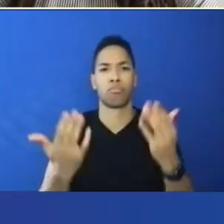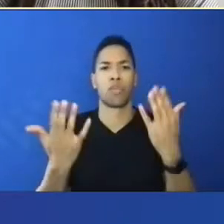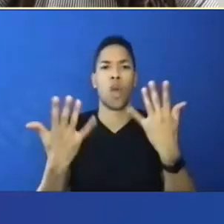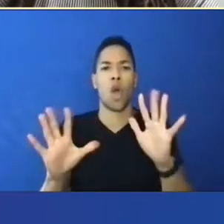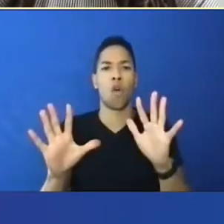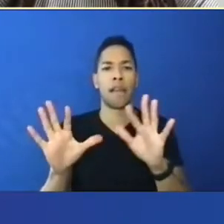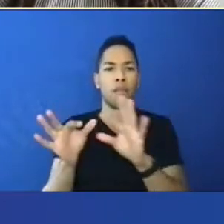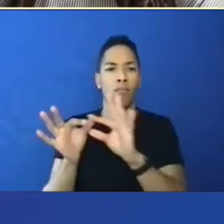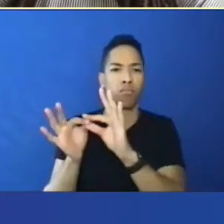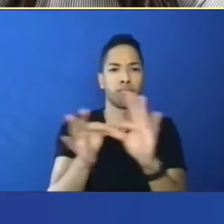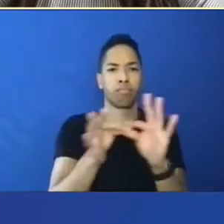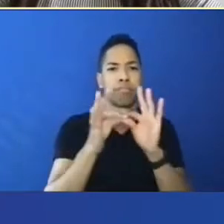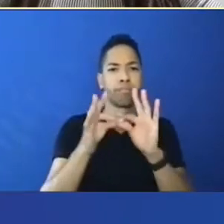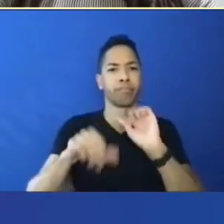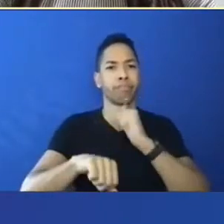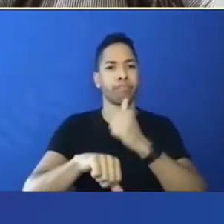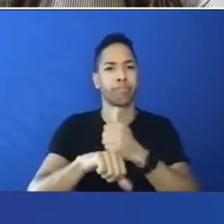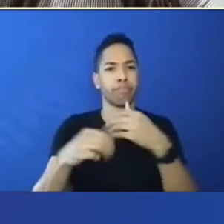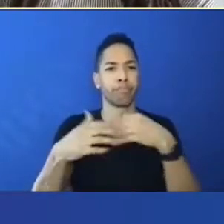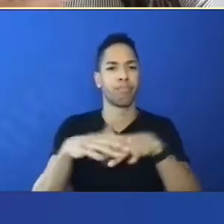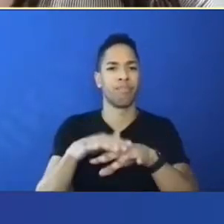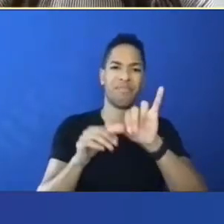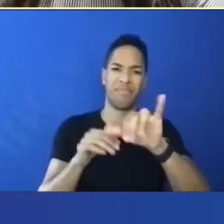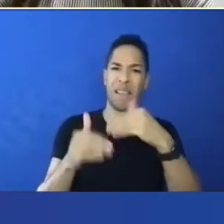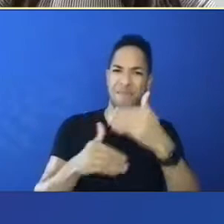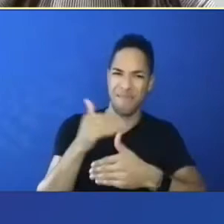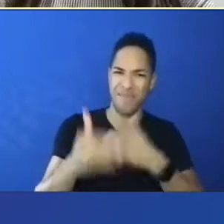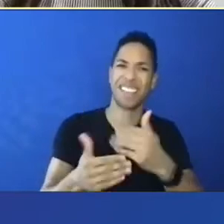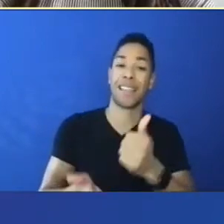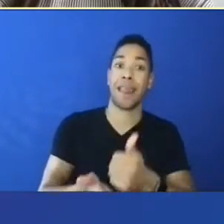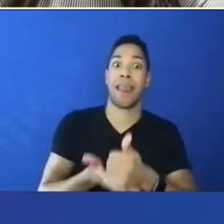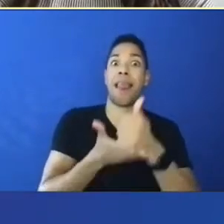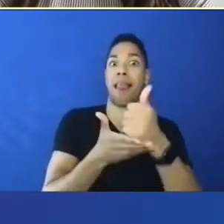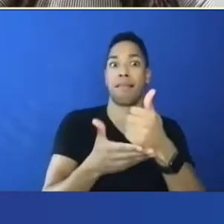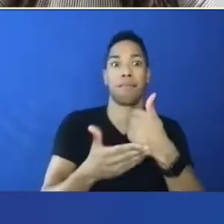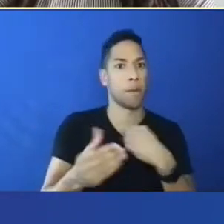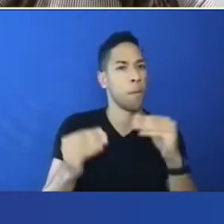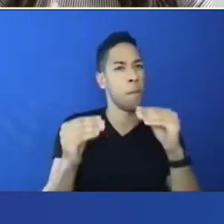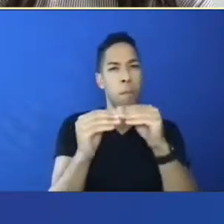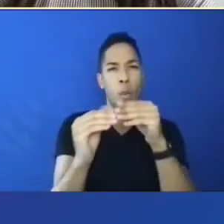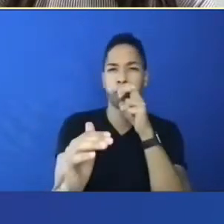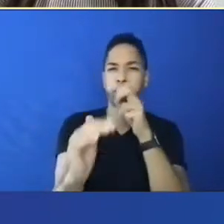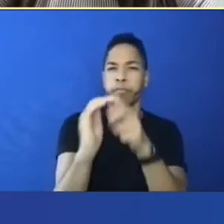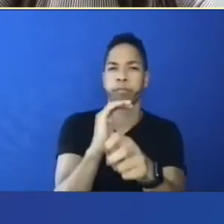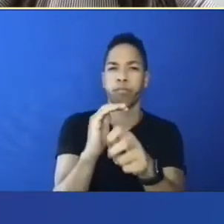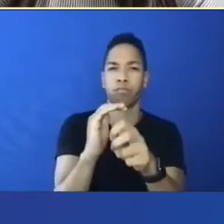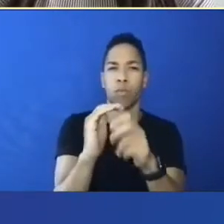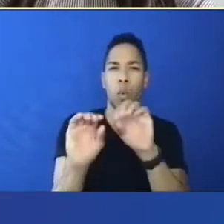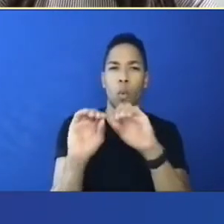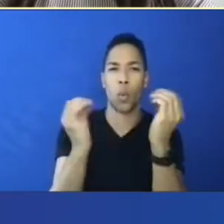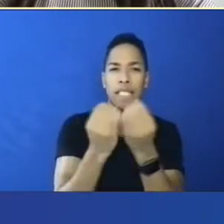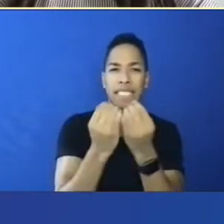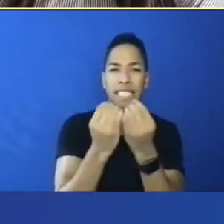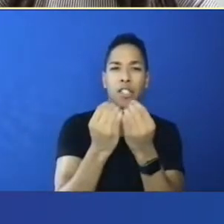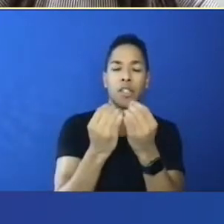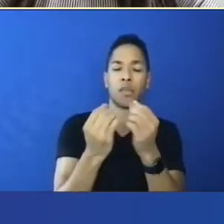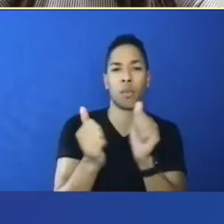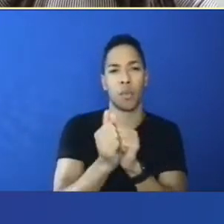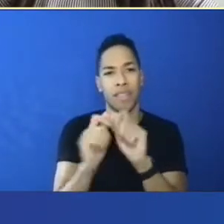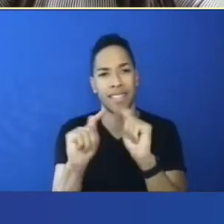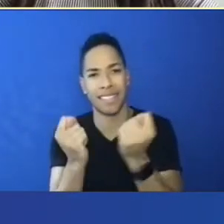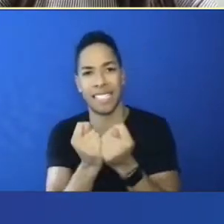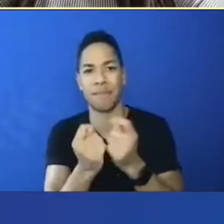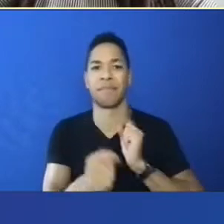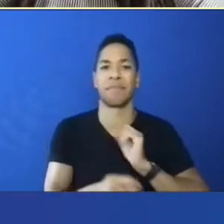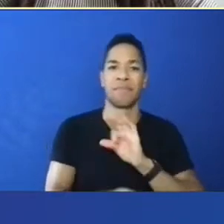coordinated, which through that process drew me even further into the organization that they were considering their team and their staff. And